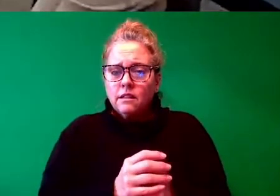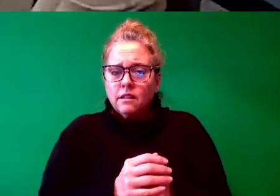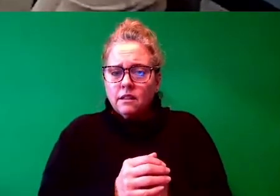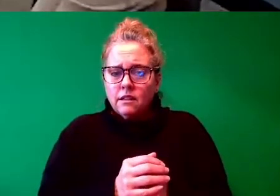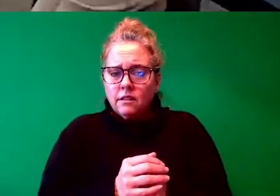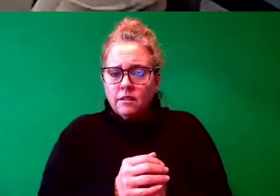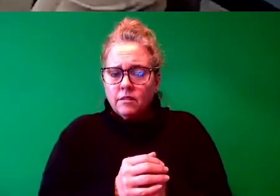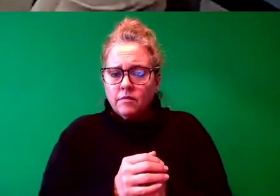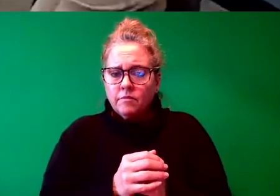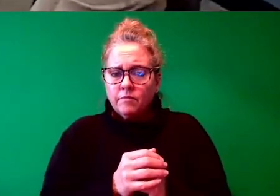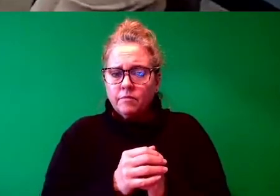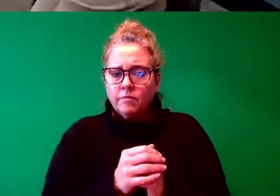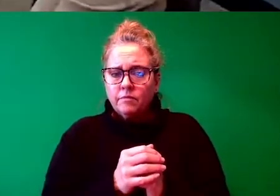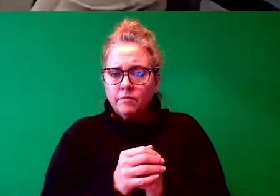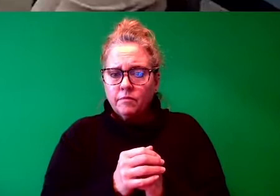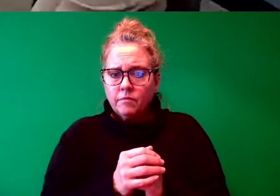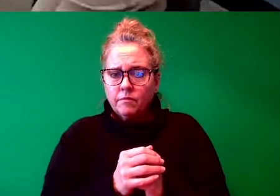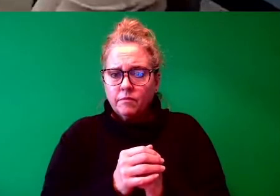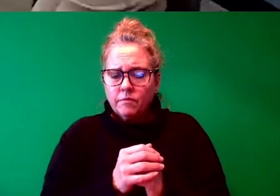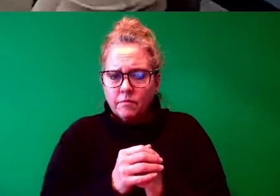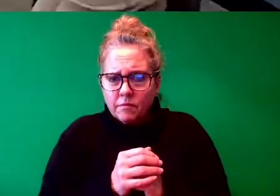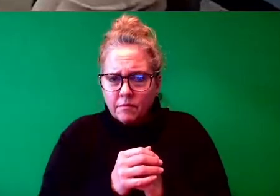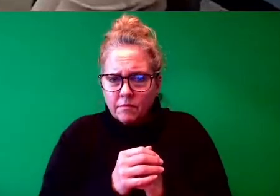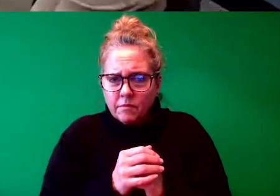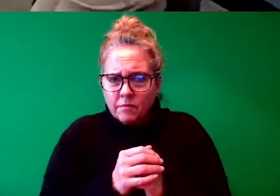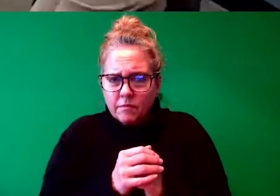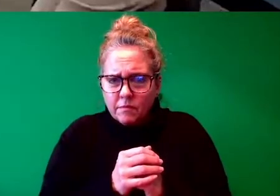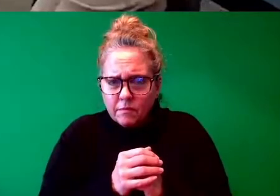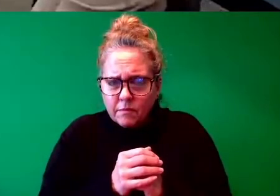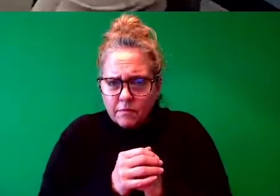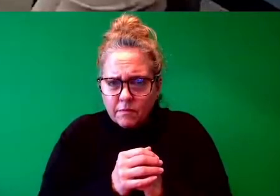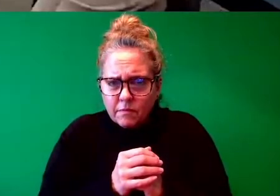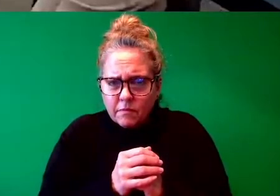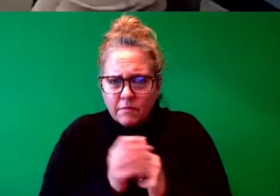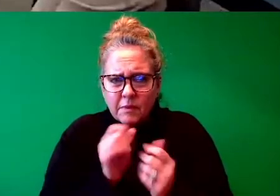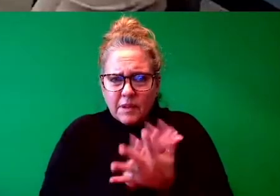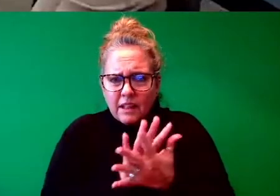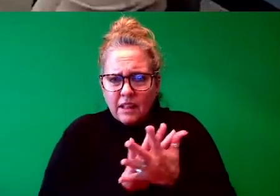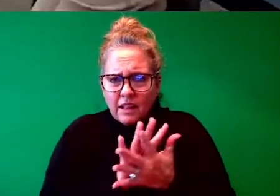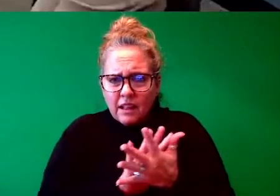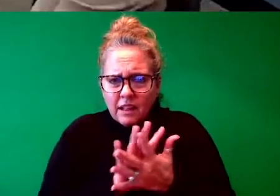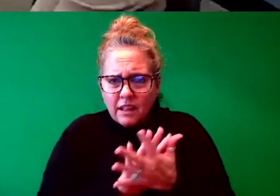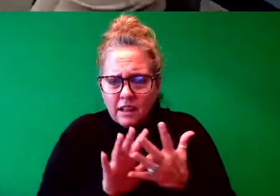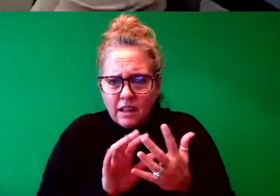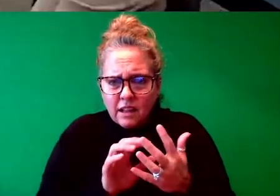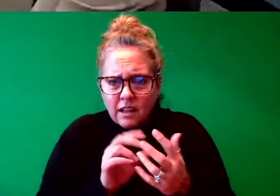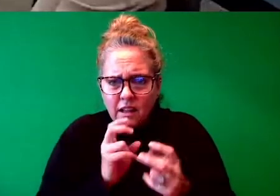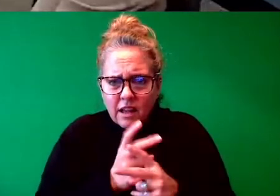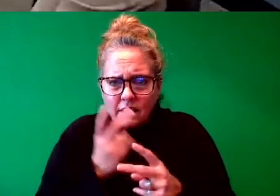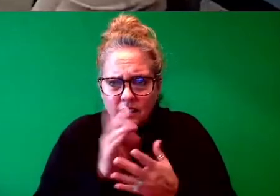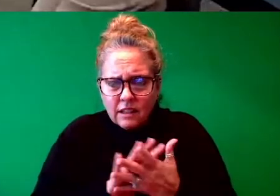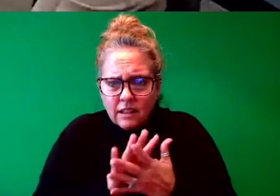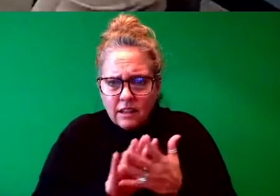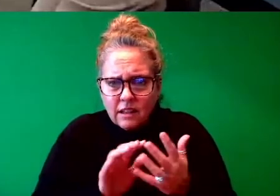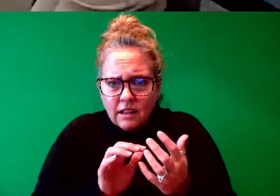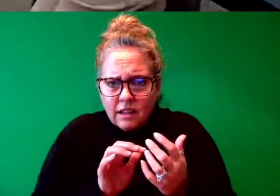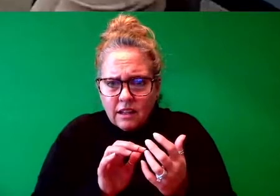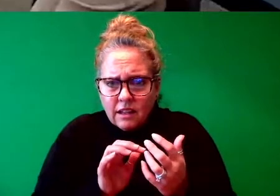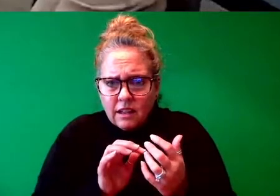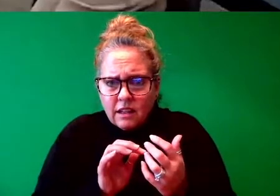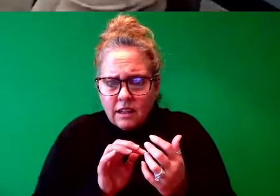speed limits we have. There will be more deaths, but the effect on the economy, the effect on personal convenience isn't